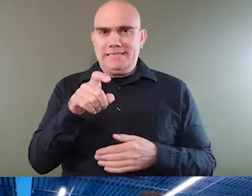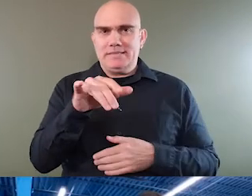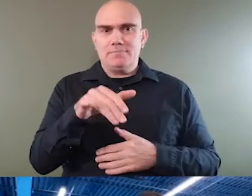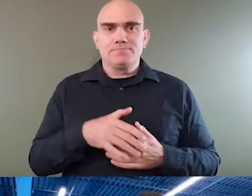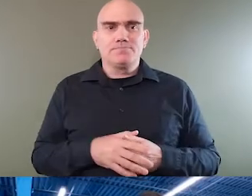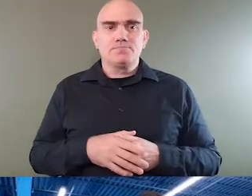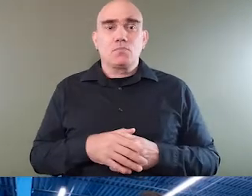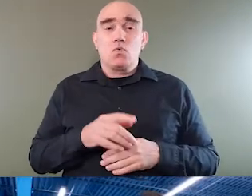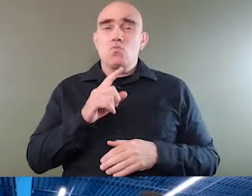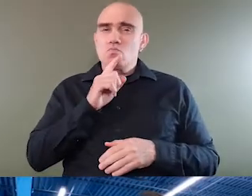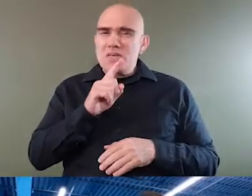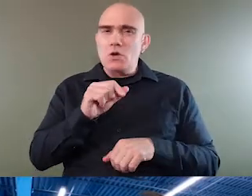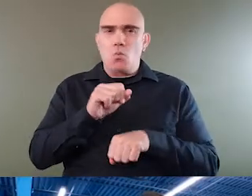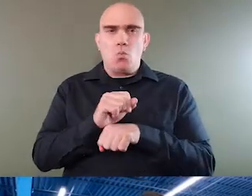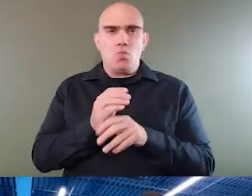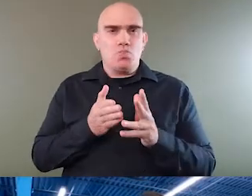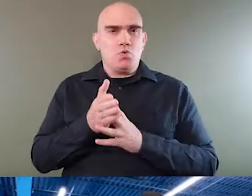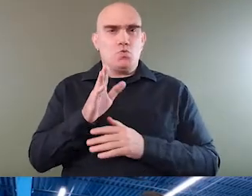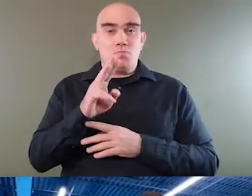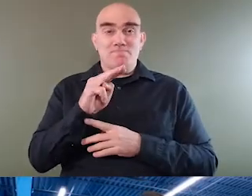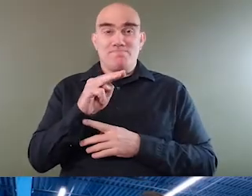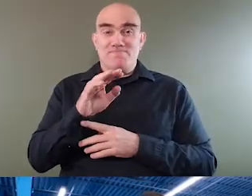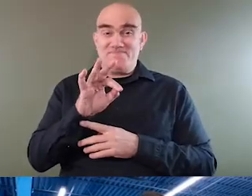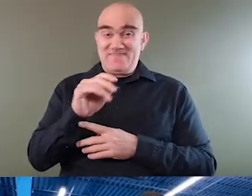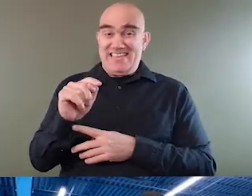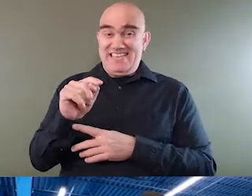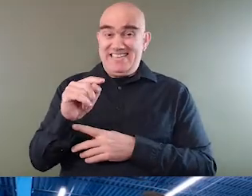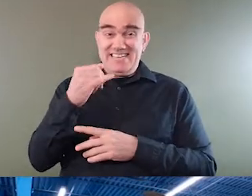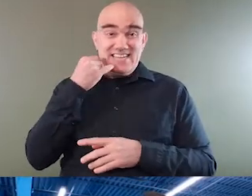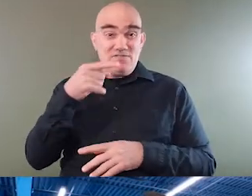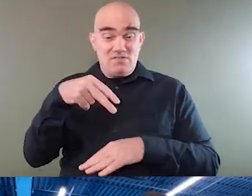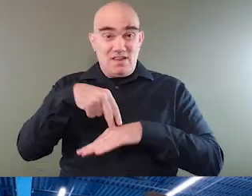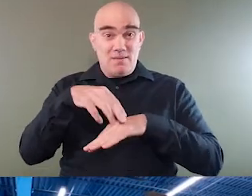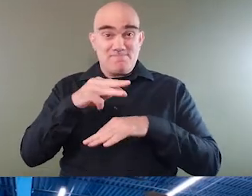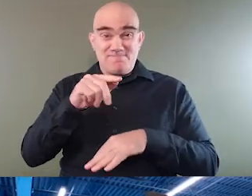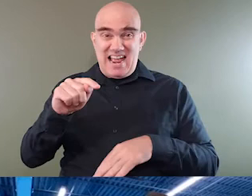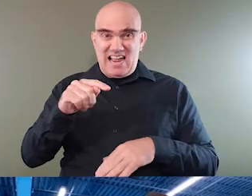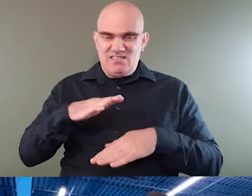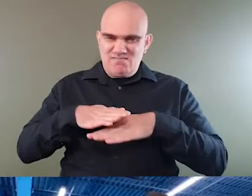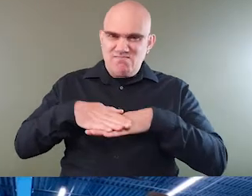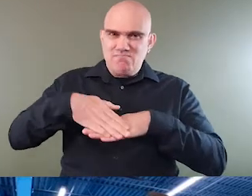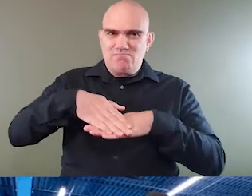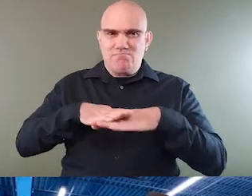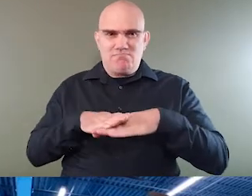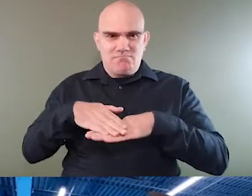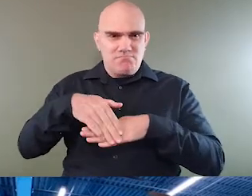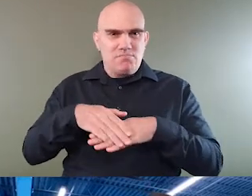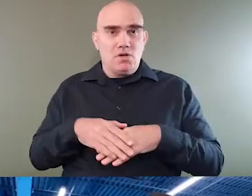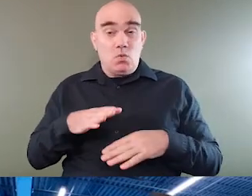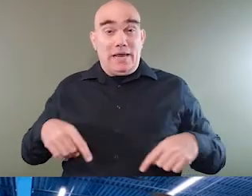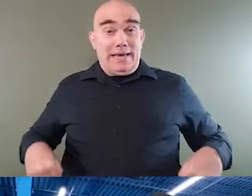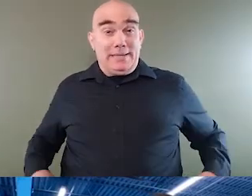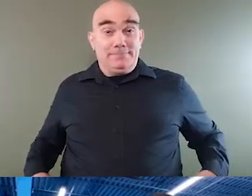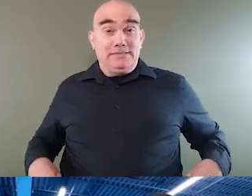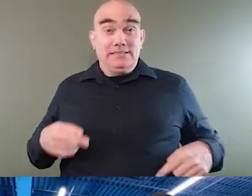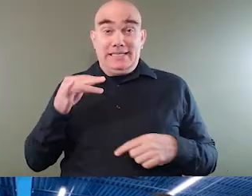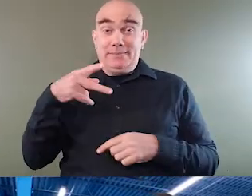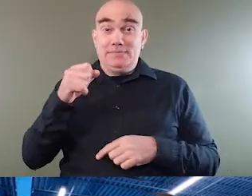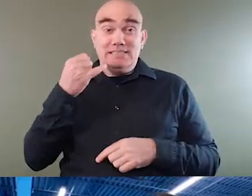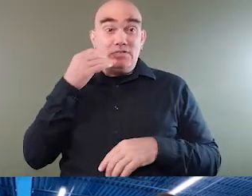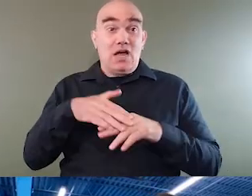Really work through your feet if you're on the mat, your hips if you're on the